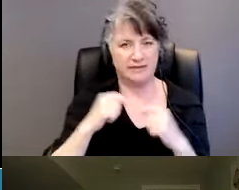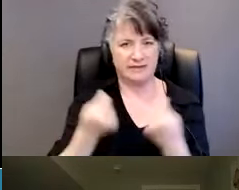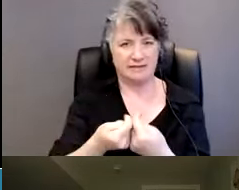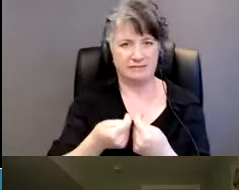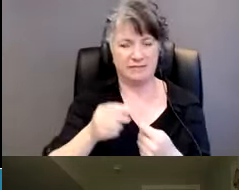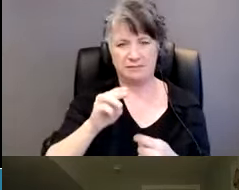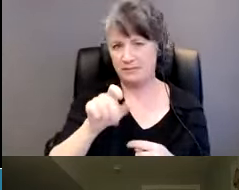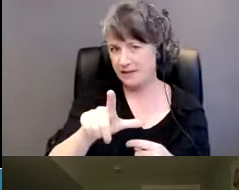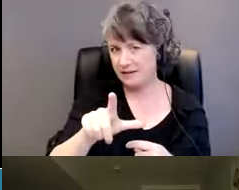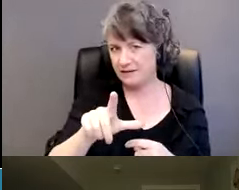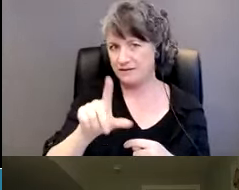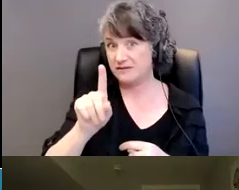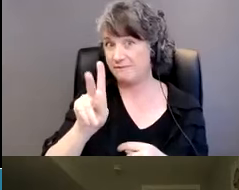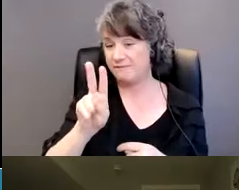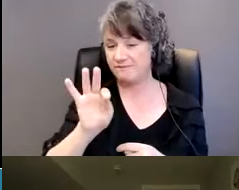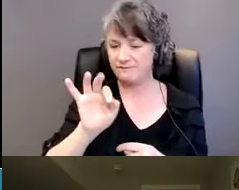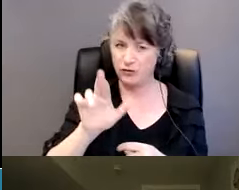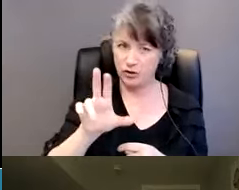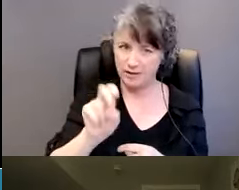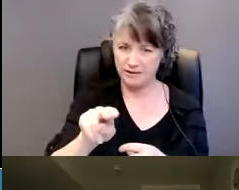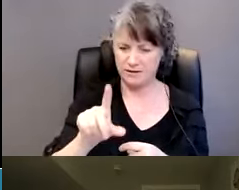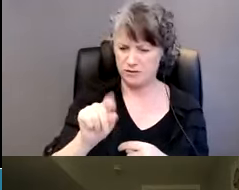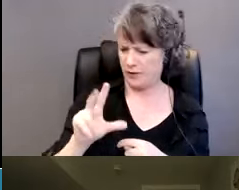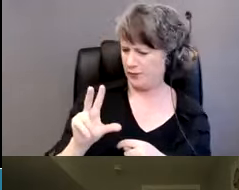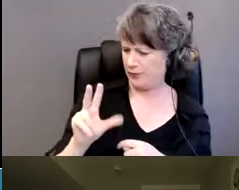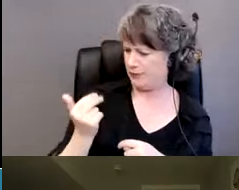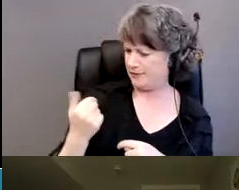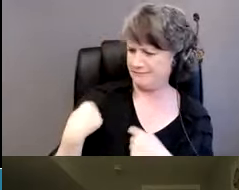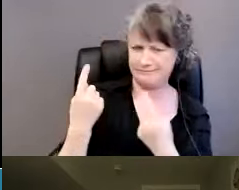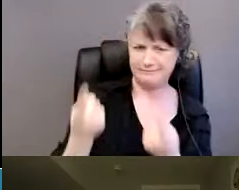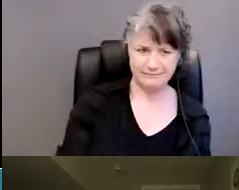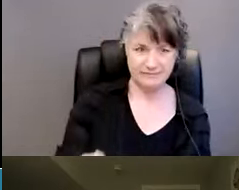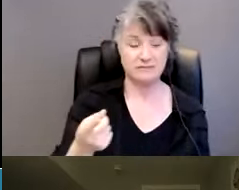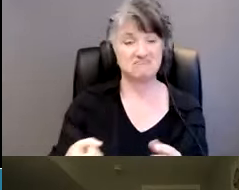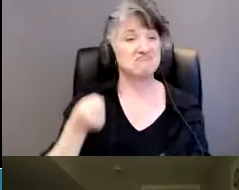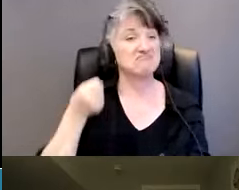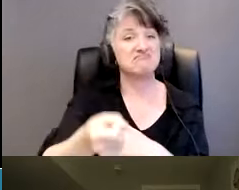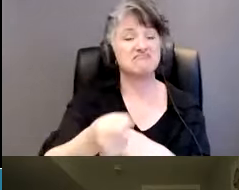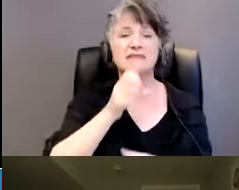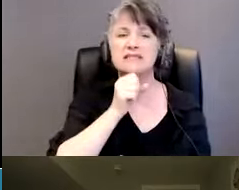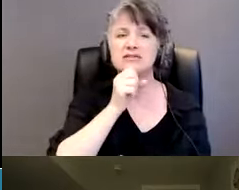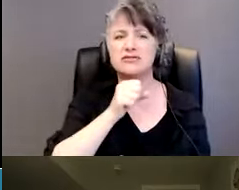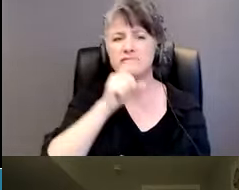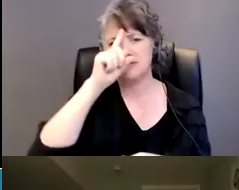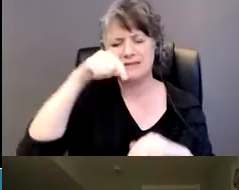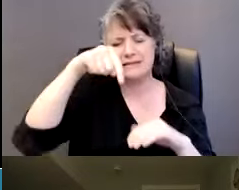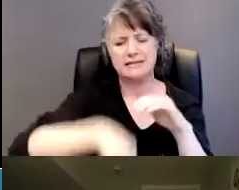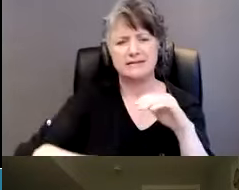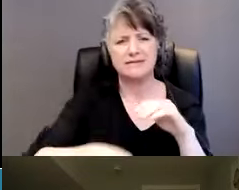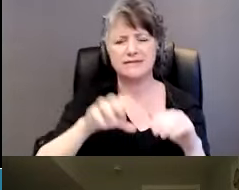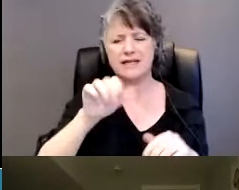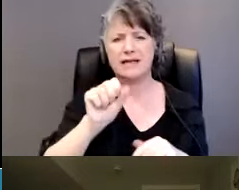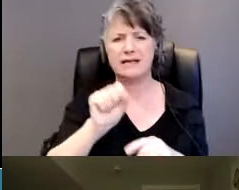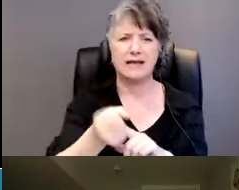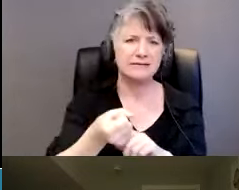been working there since 2013. Courtney started in the position of a seniors intensive case manager and then